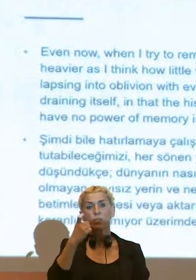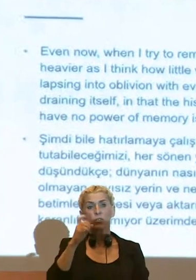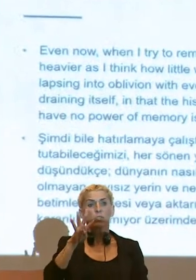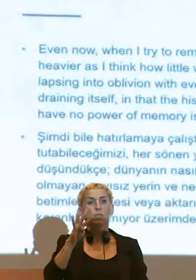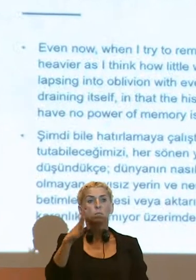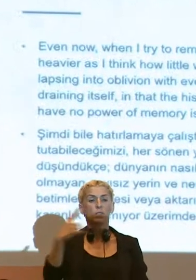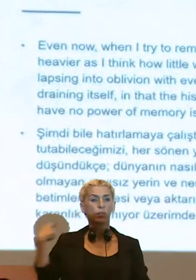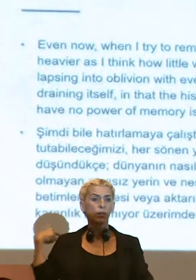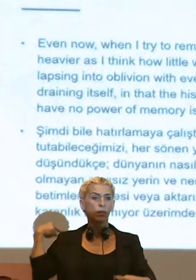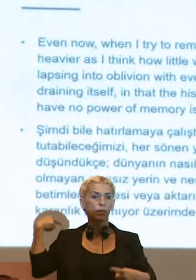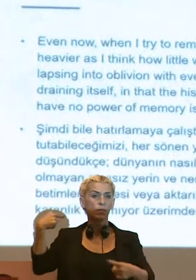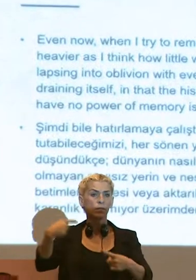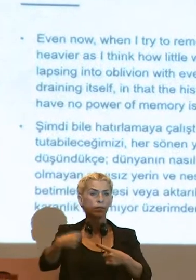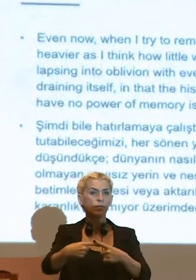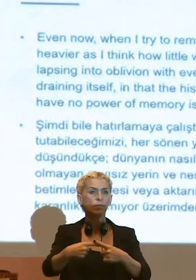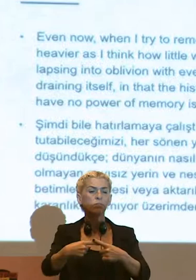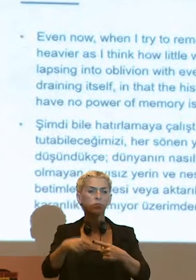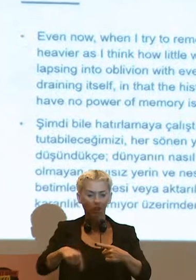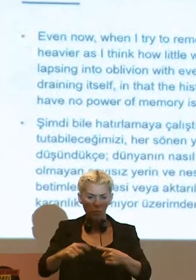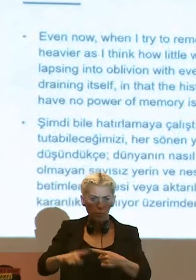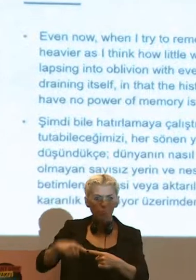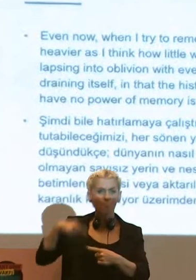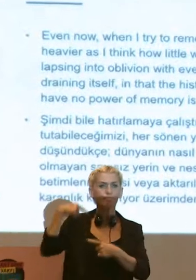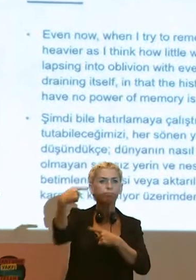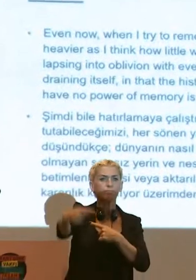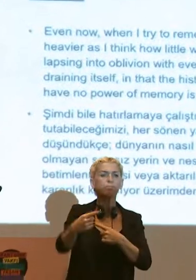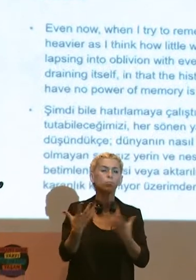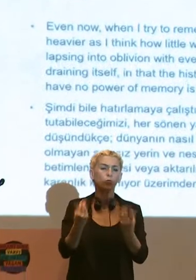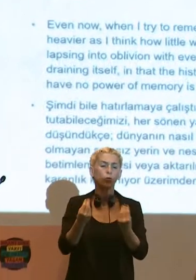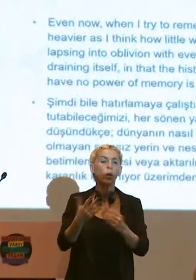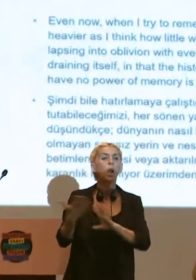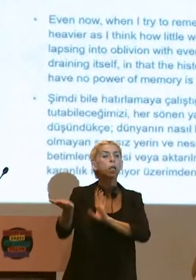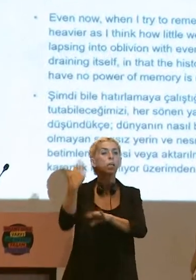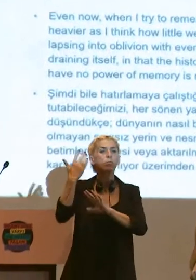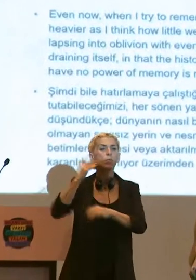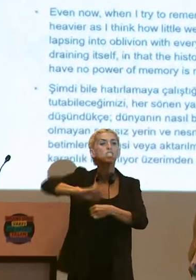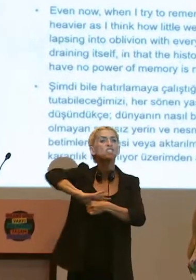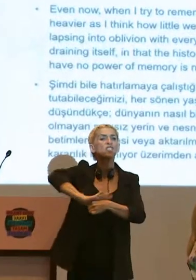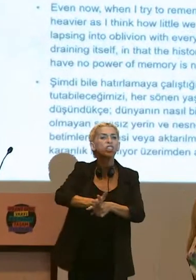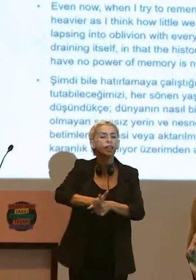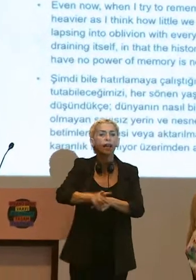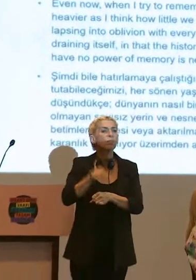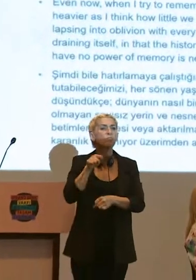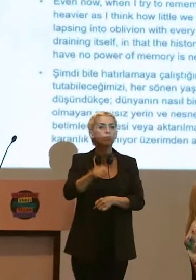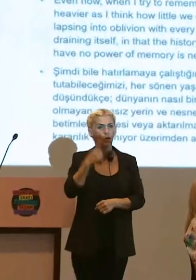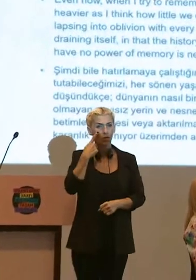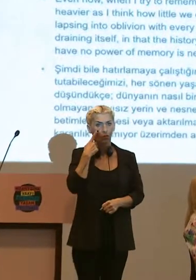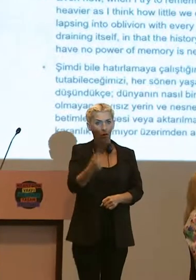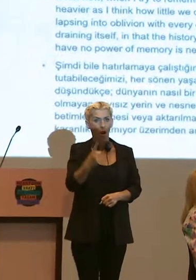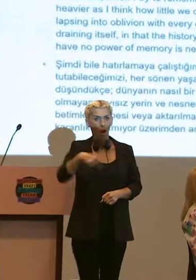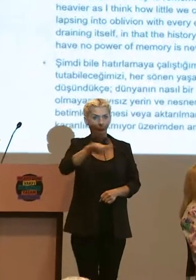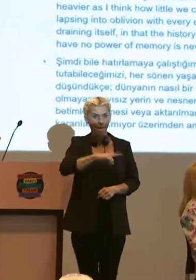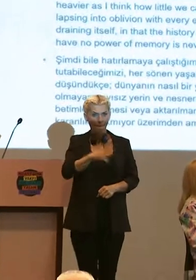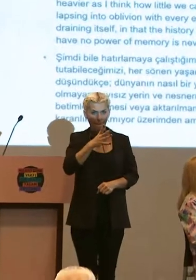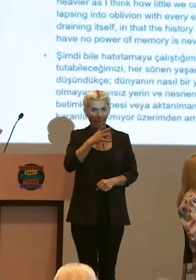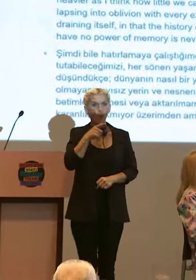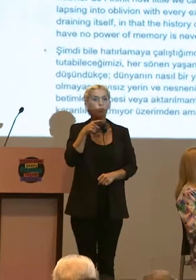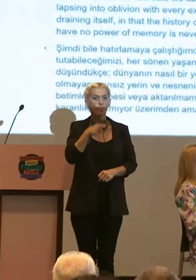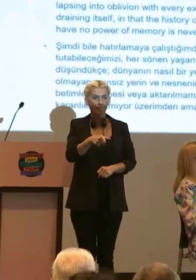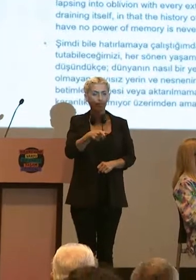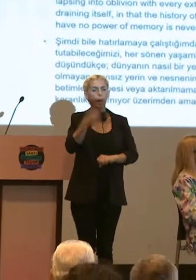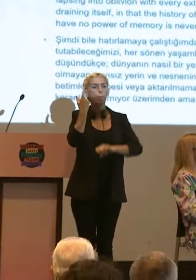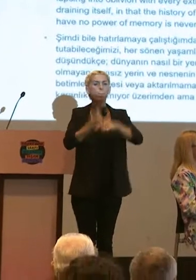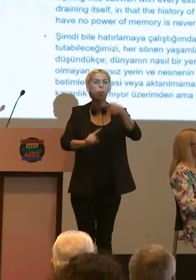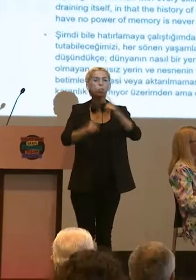of course since 1945 we made great progress however the practices of violence that we had in the